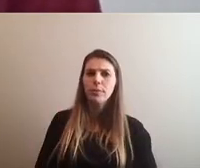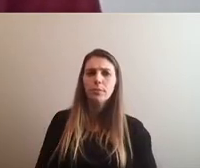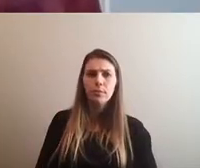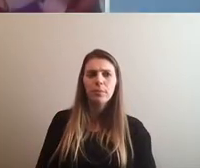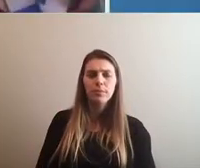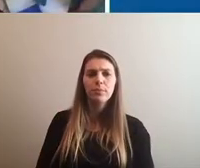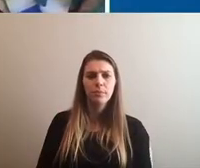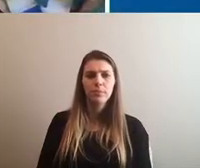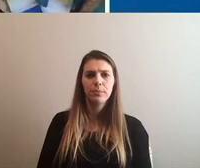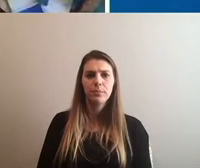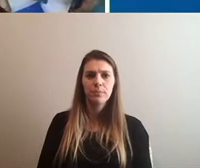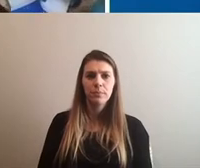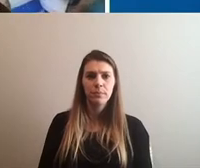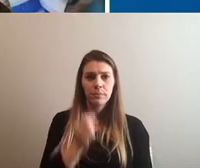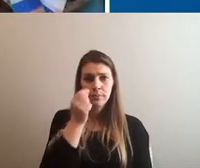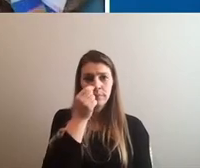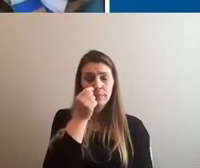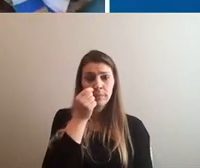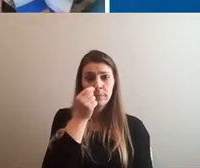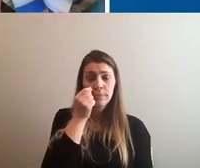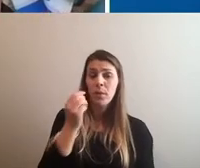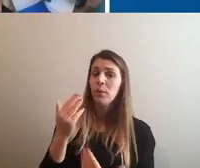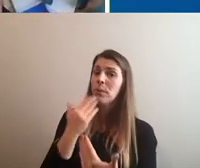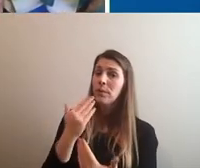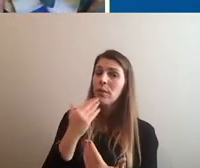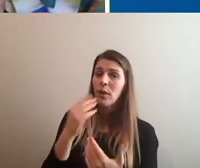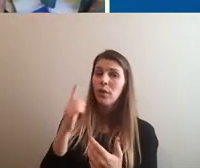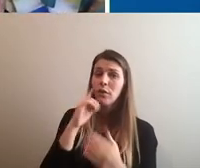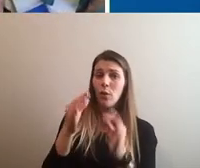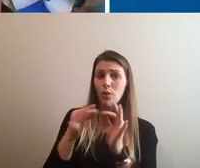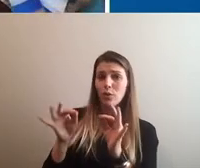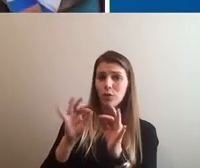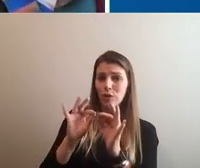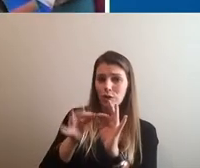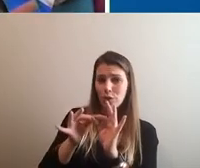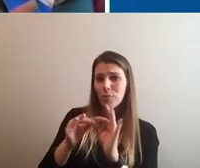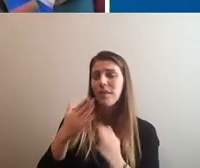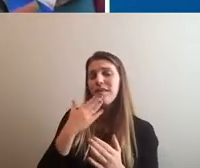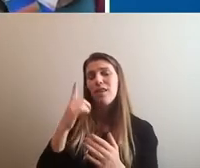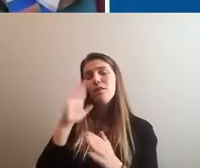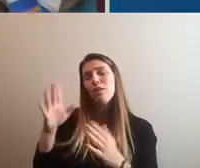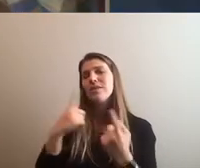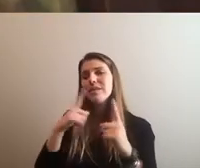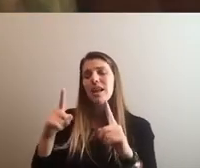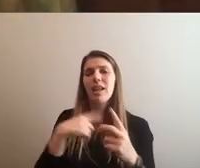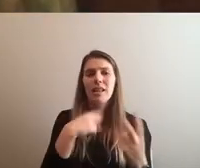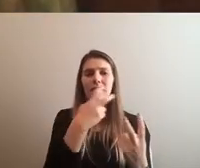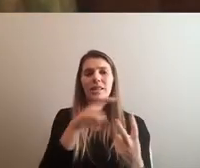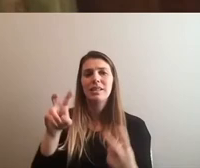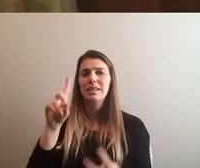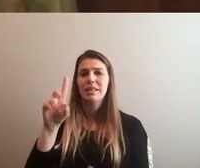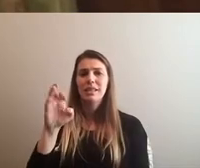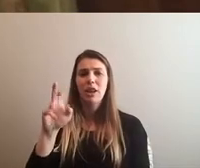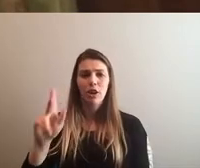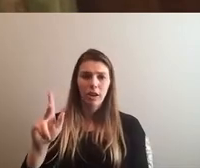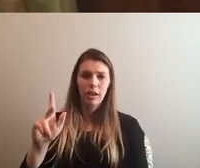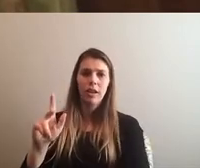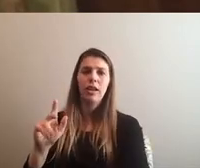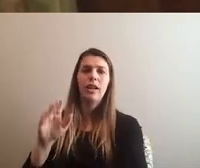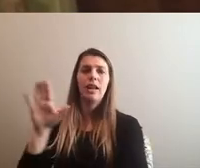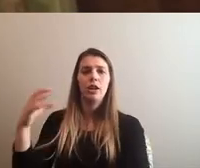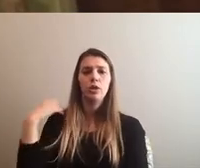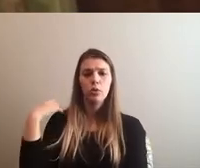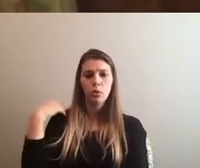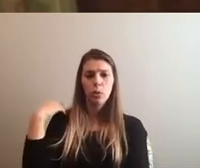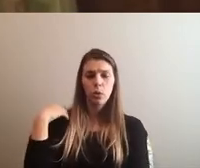done well thank you for Aliyah translating Marina congratulations to your success let me move over to Derek Boutelier his coach Don